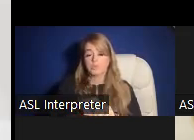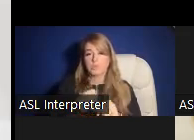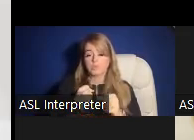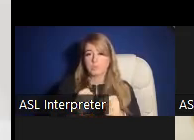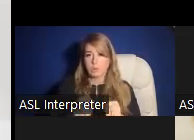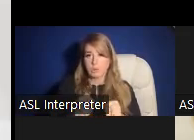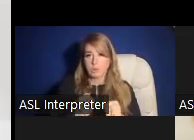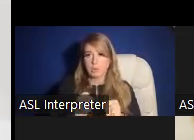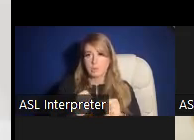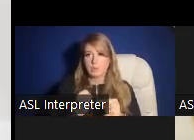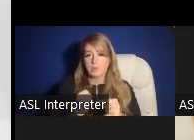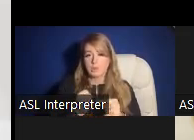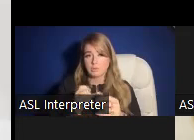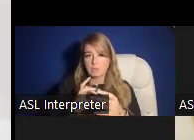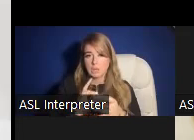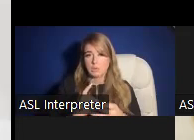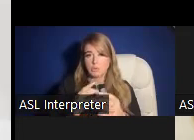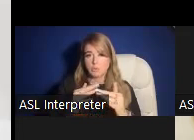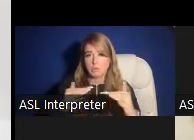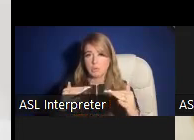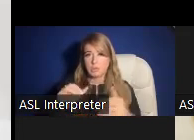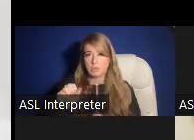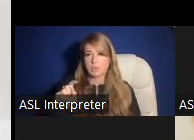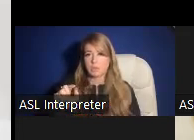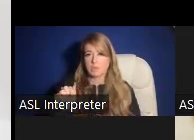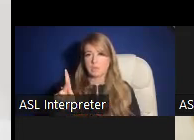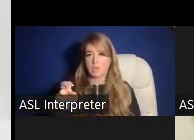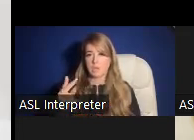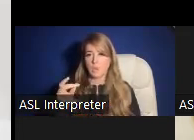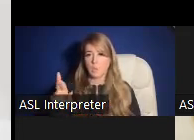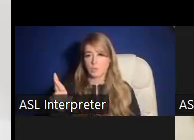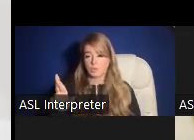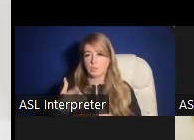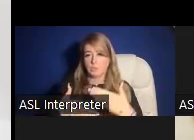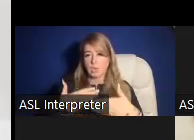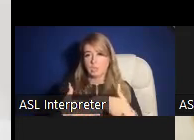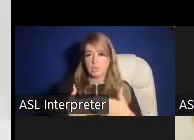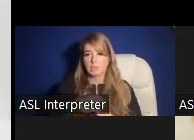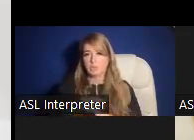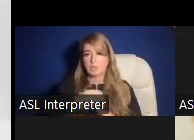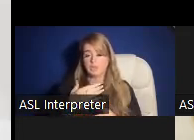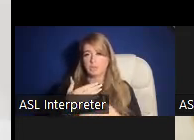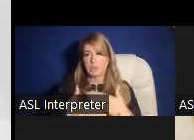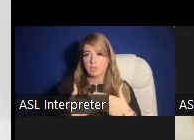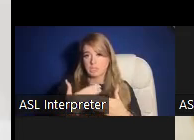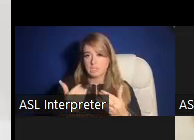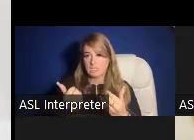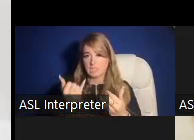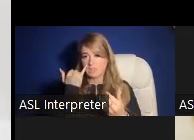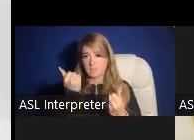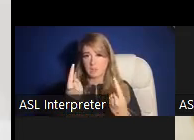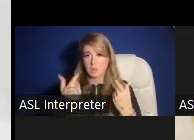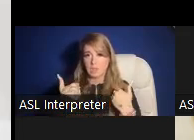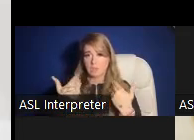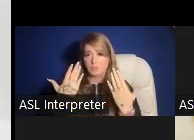a diverse stakeholder process about the grievance system. If anybody has recommendations around that,